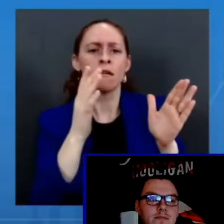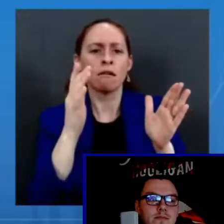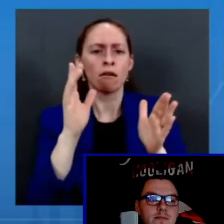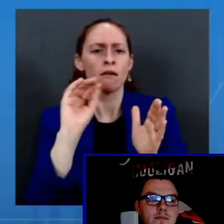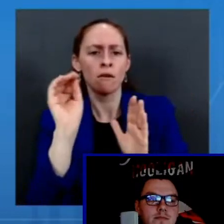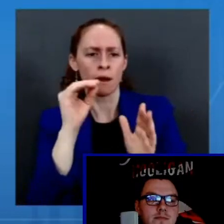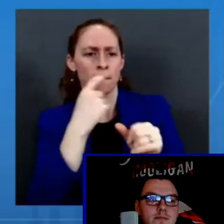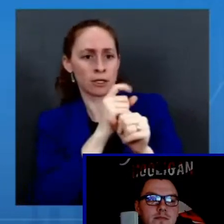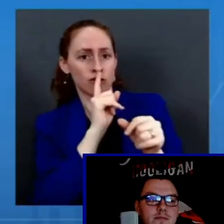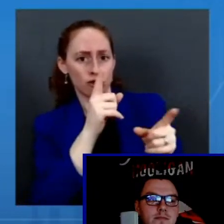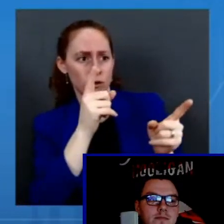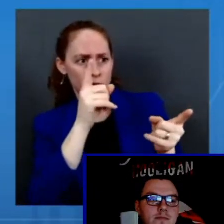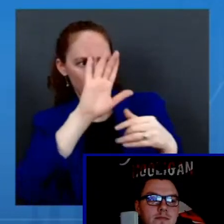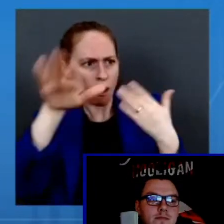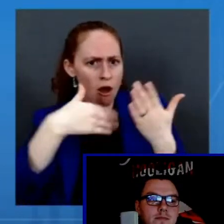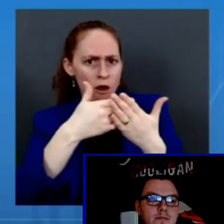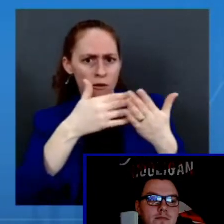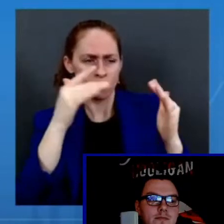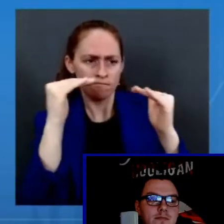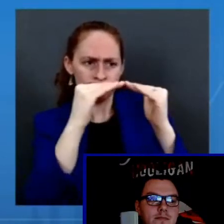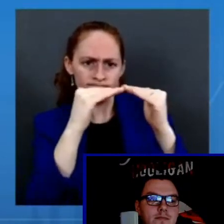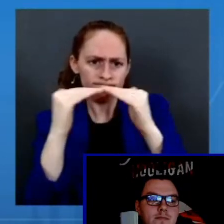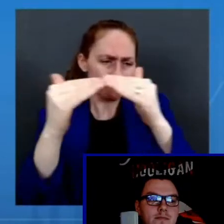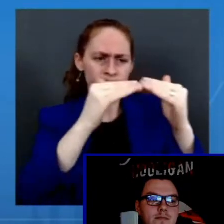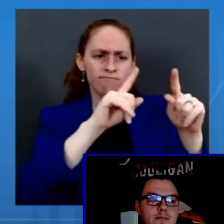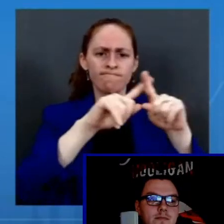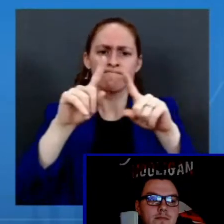and hard-hit populations across the country.